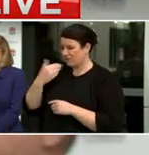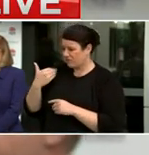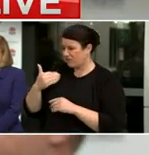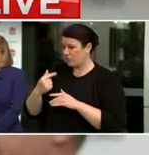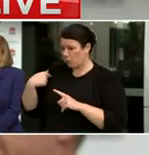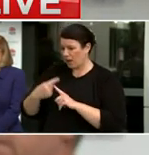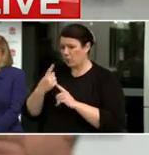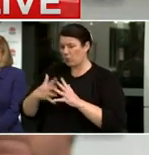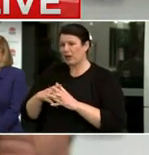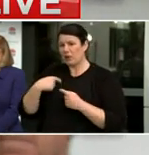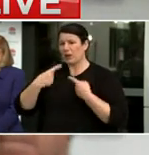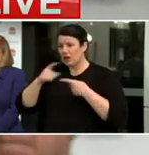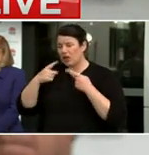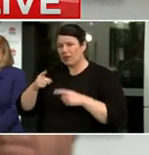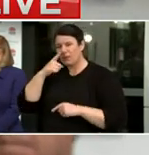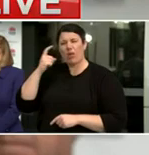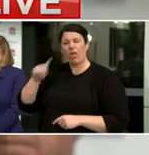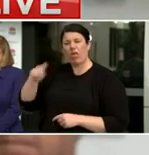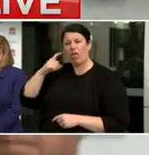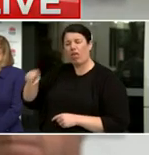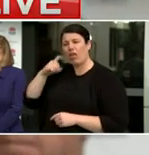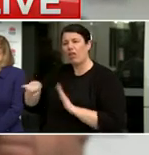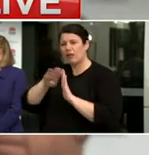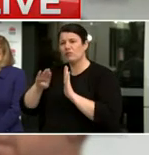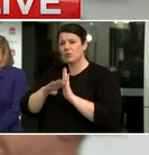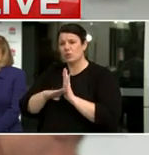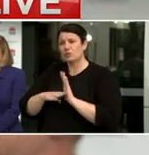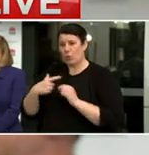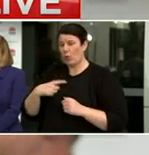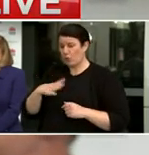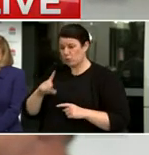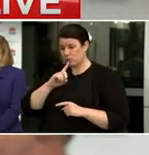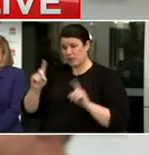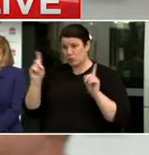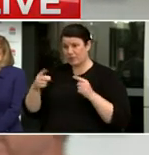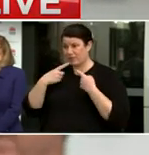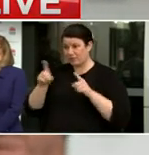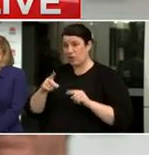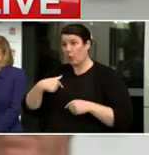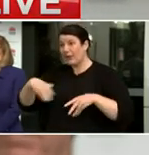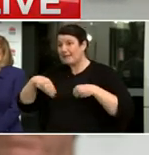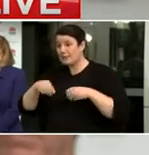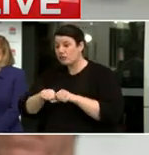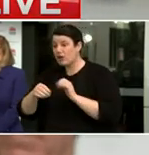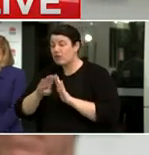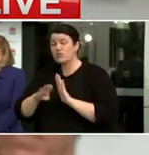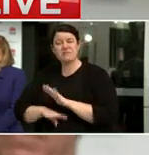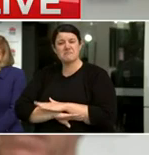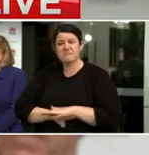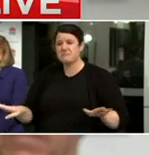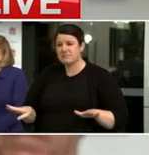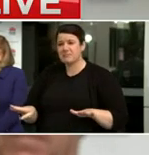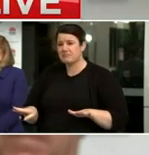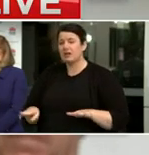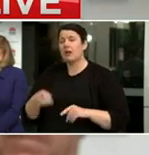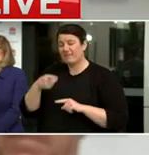And of course, these people need to be sent a very clear message that it won't be tolerated. It won't be tolerated by the police